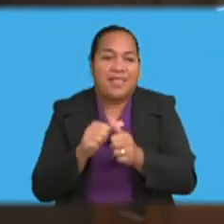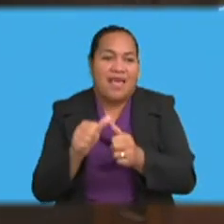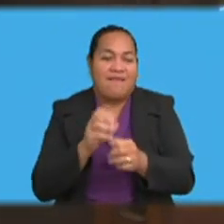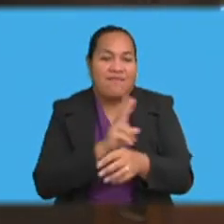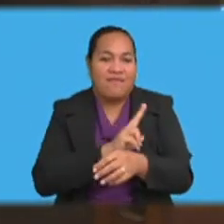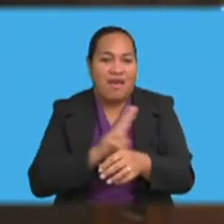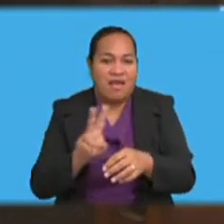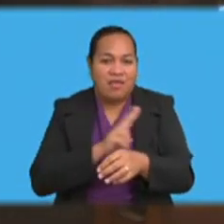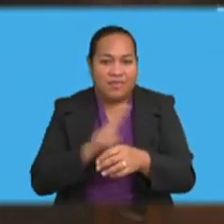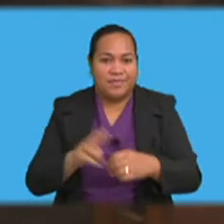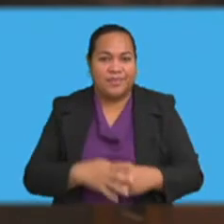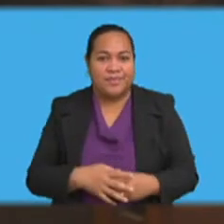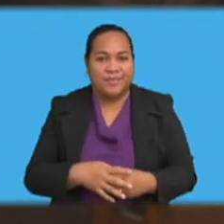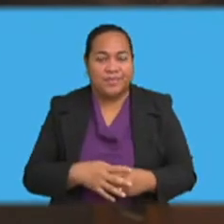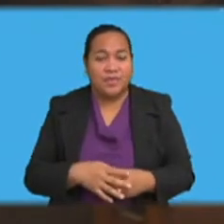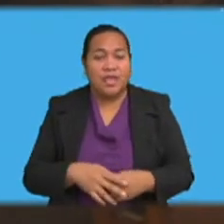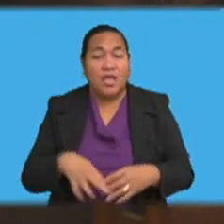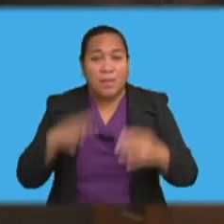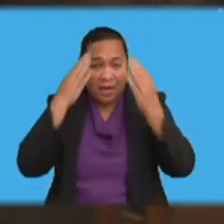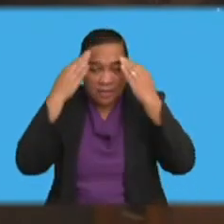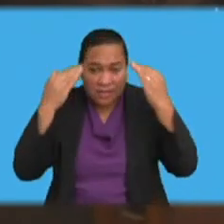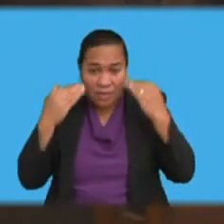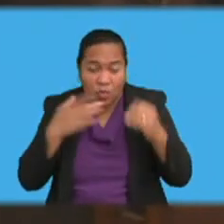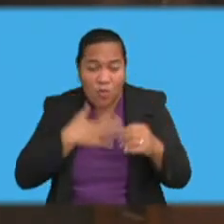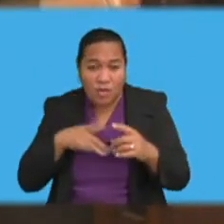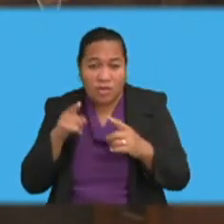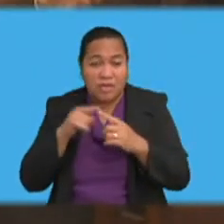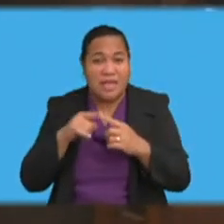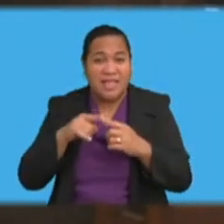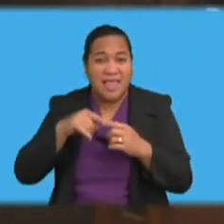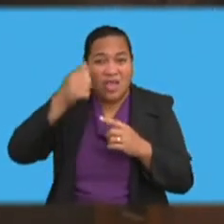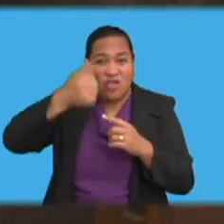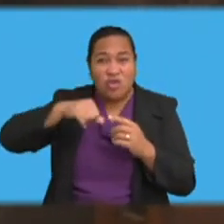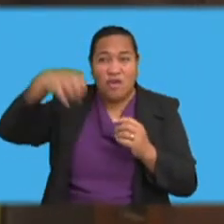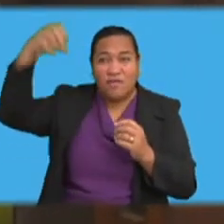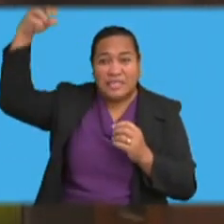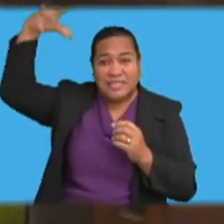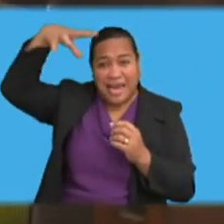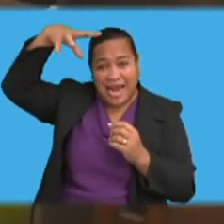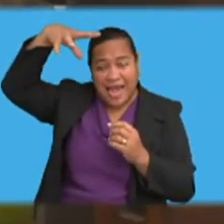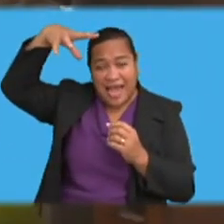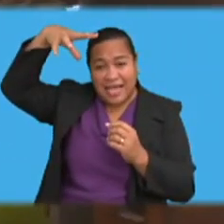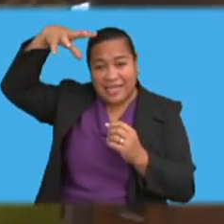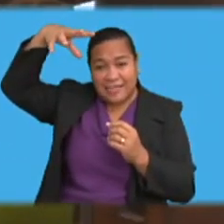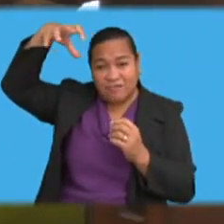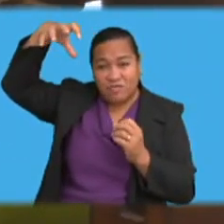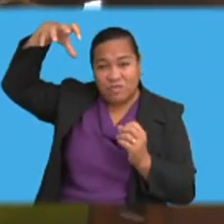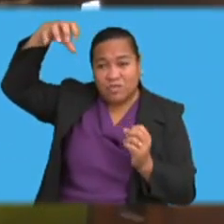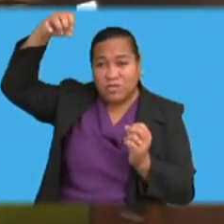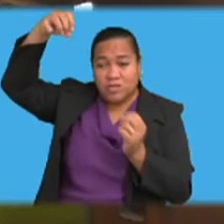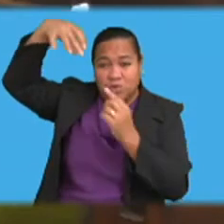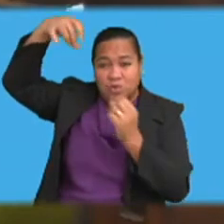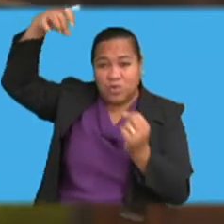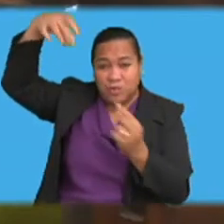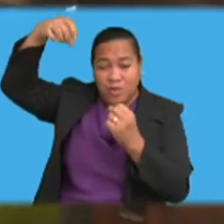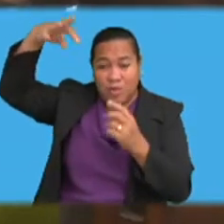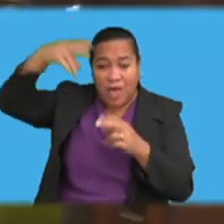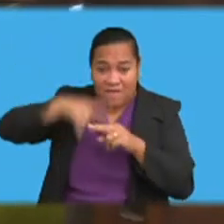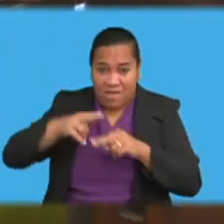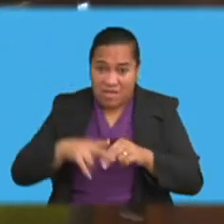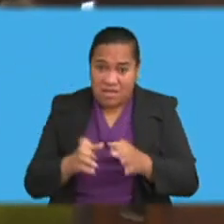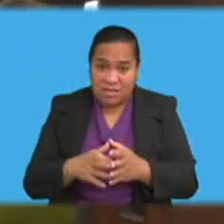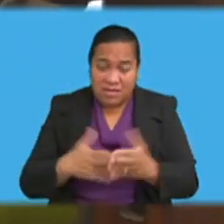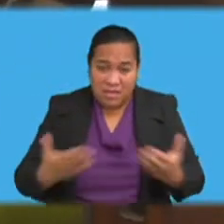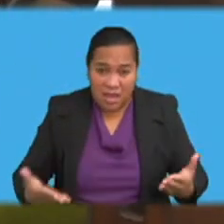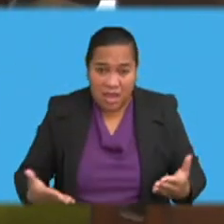Madam Speaker, we would like to highlight that through the use of both satellite and terrestrial technologies, Fiji, right at this very moment, can